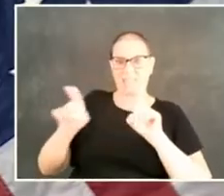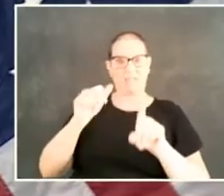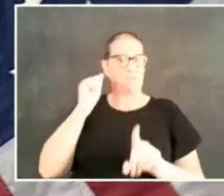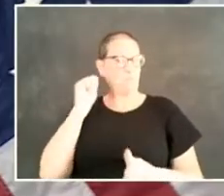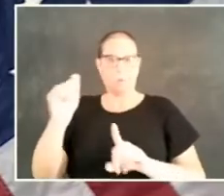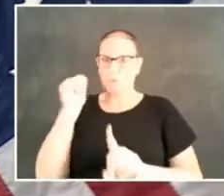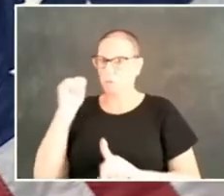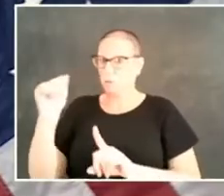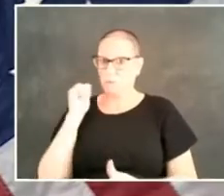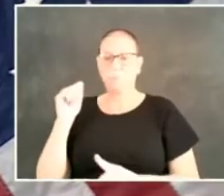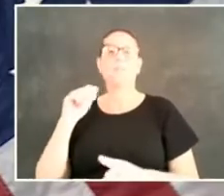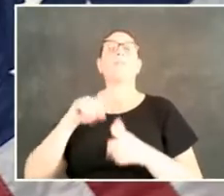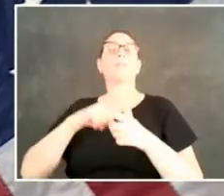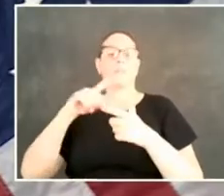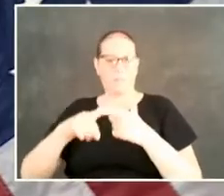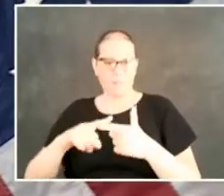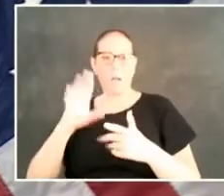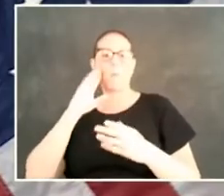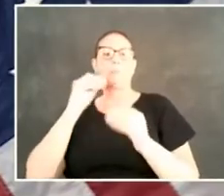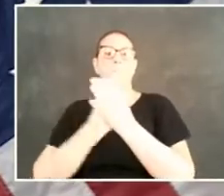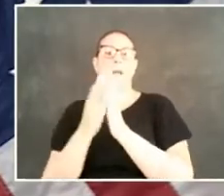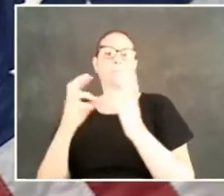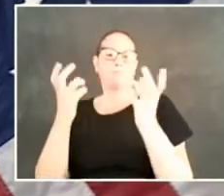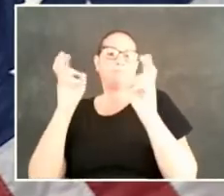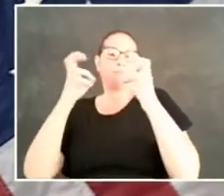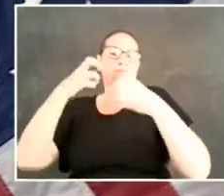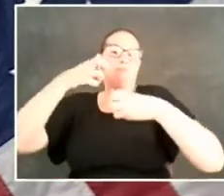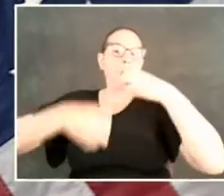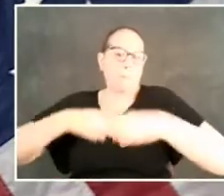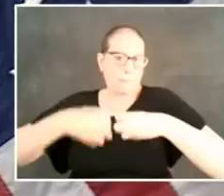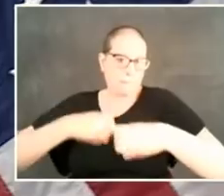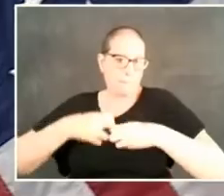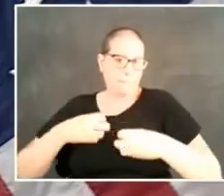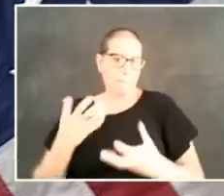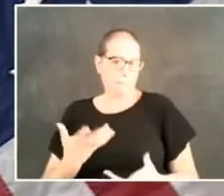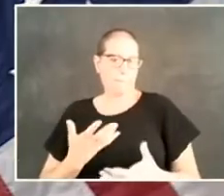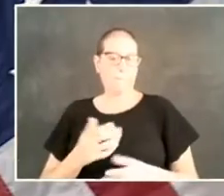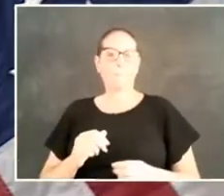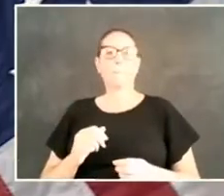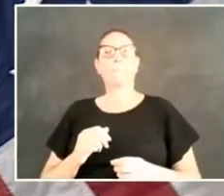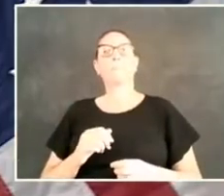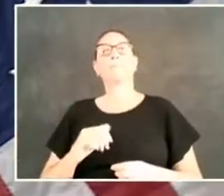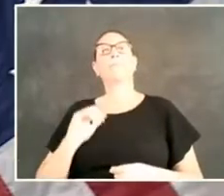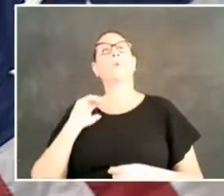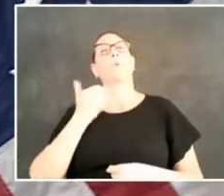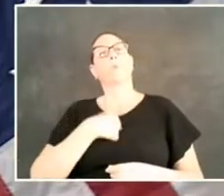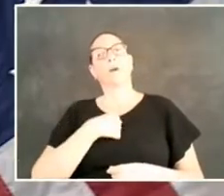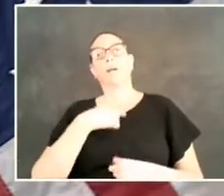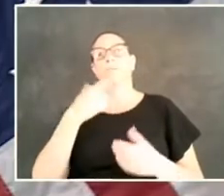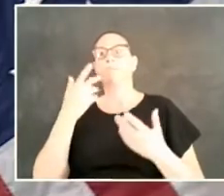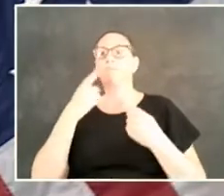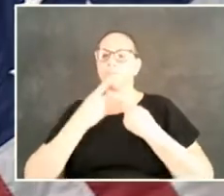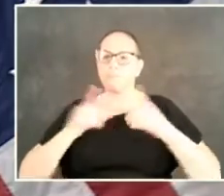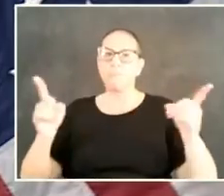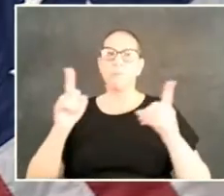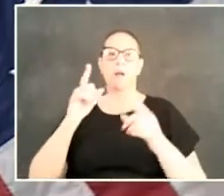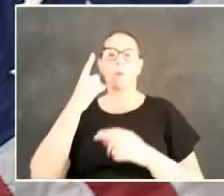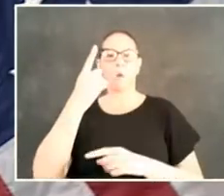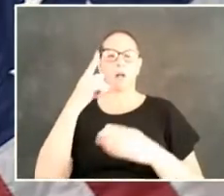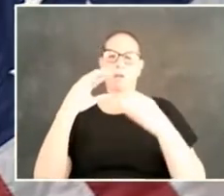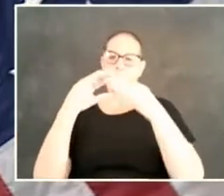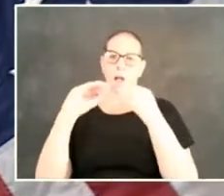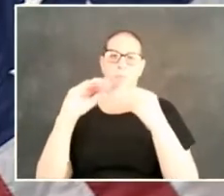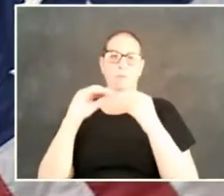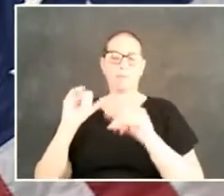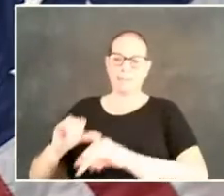equally across all communities. One message that we have to save lives, and anyone who is not following these